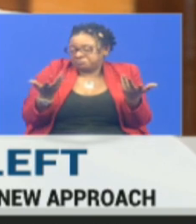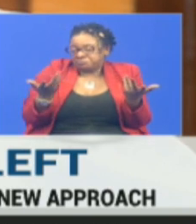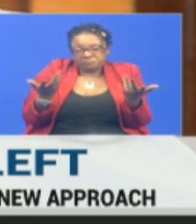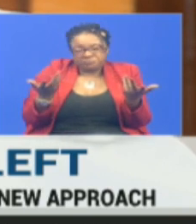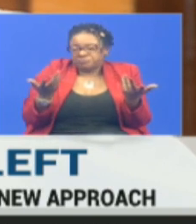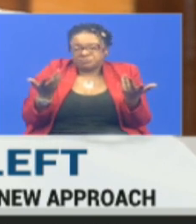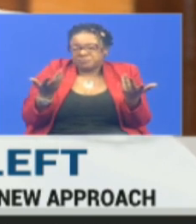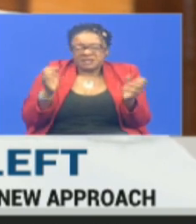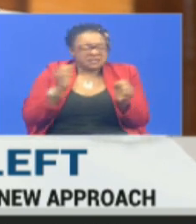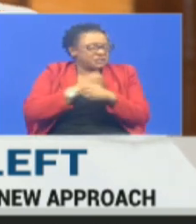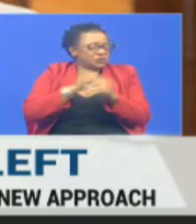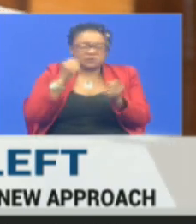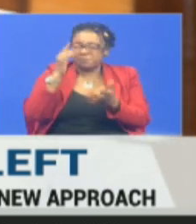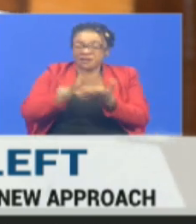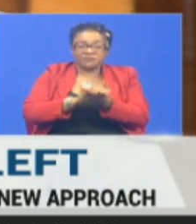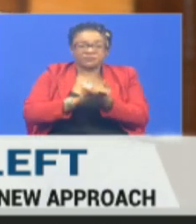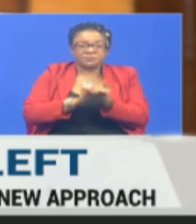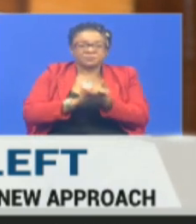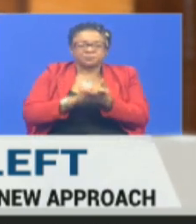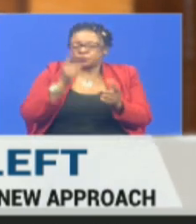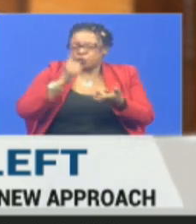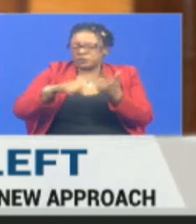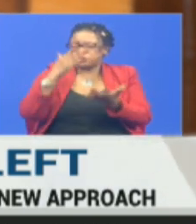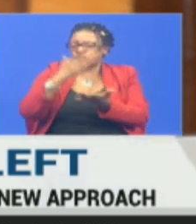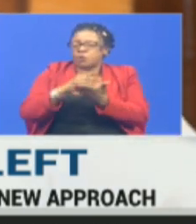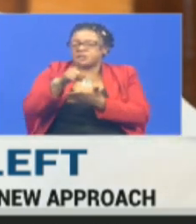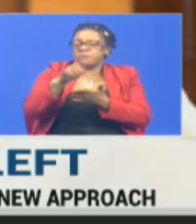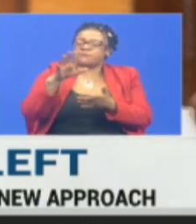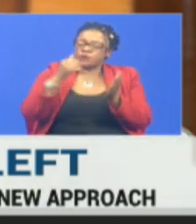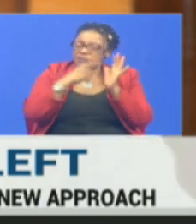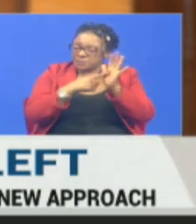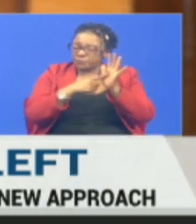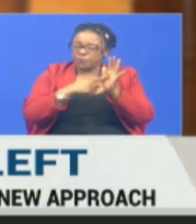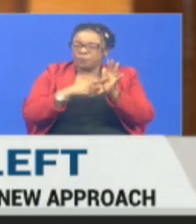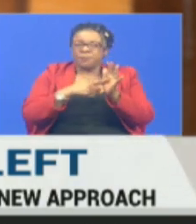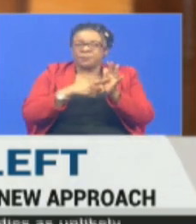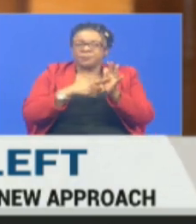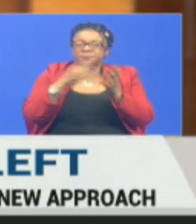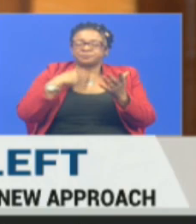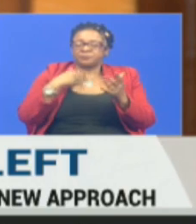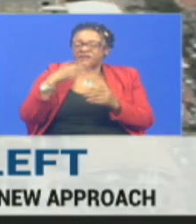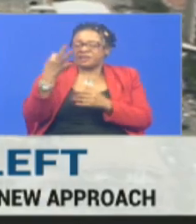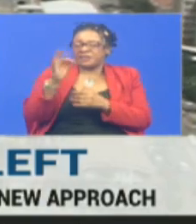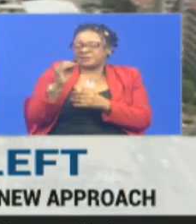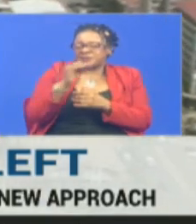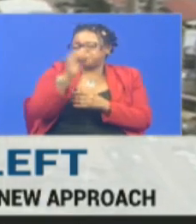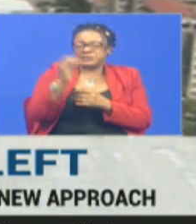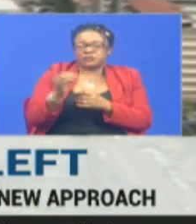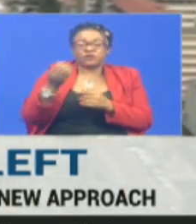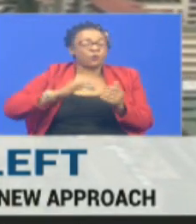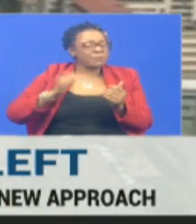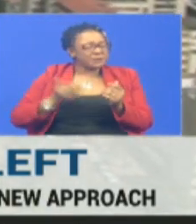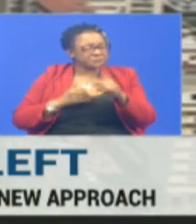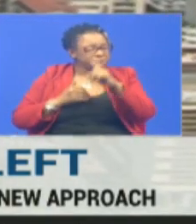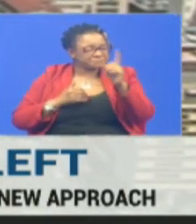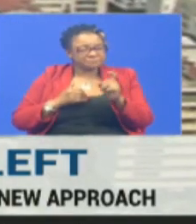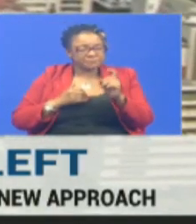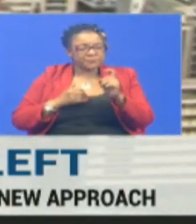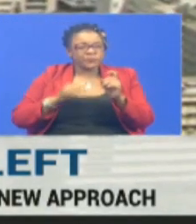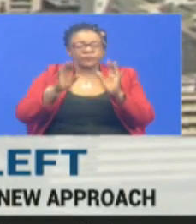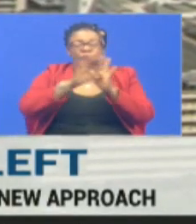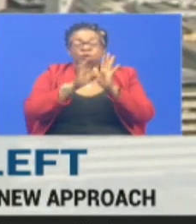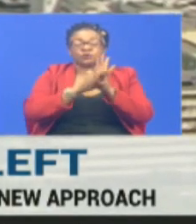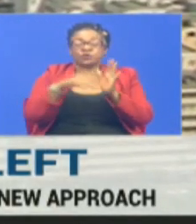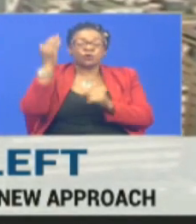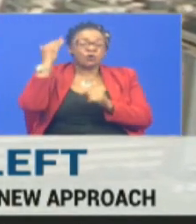believe in it, what has stopped him from, for example, picking at least 30% of women? Constitutional lawyers, however, argue